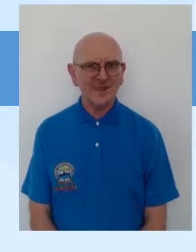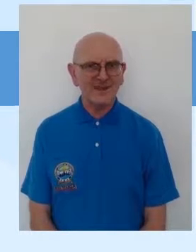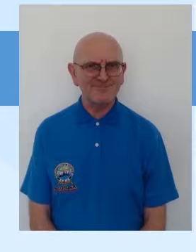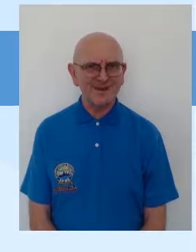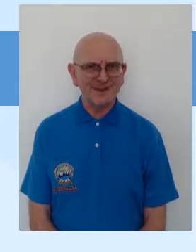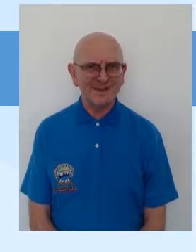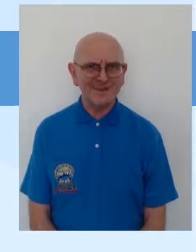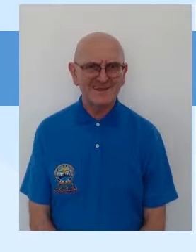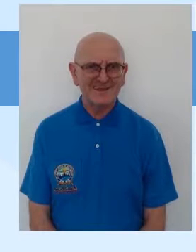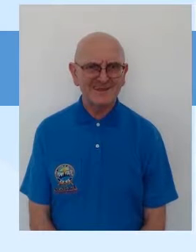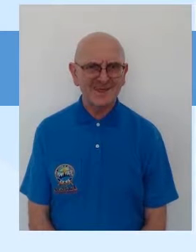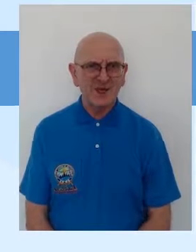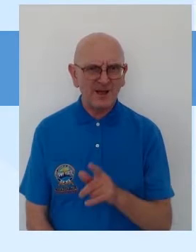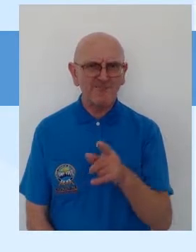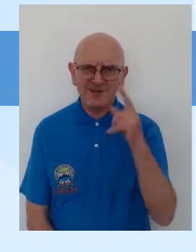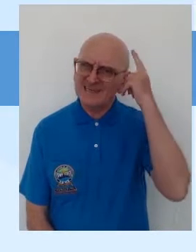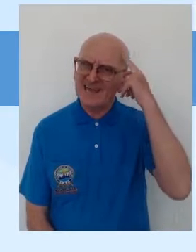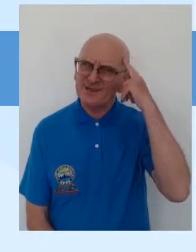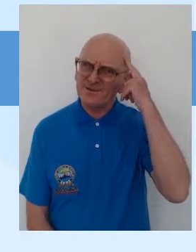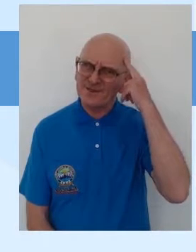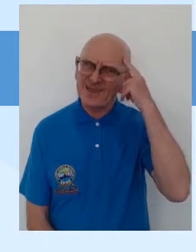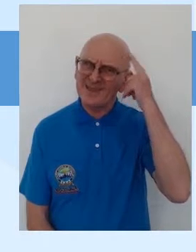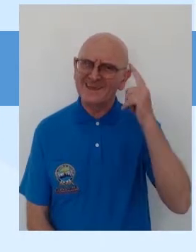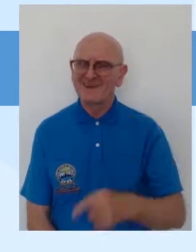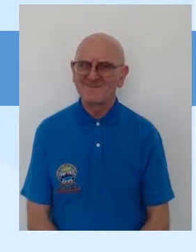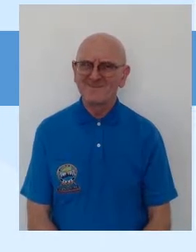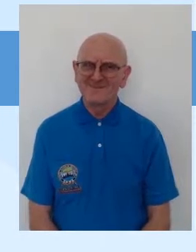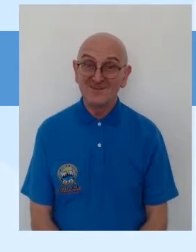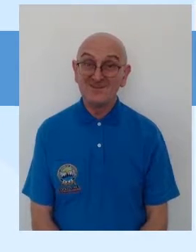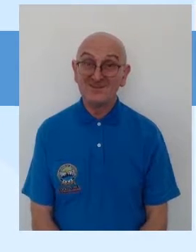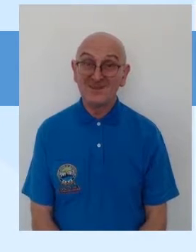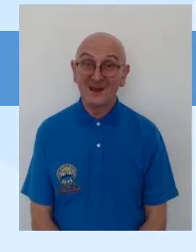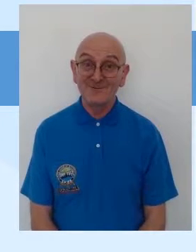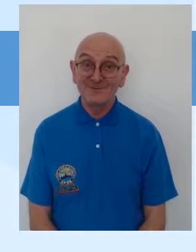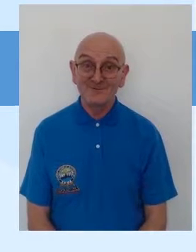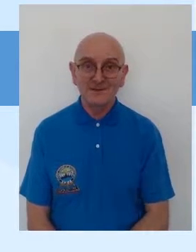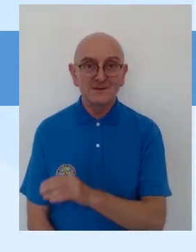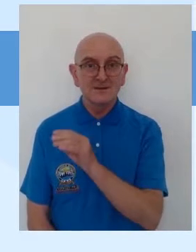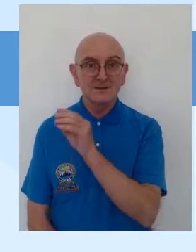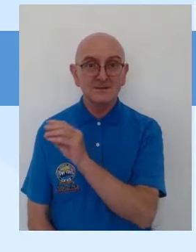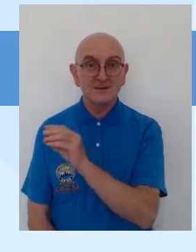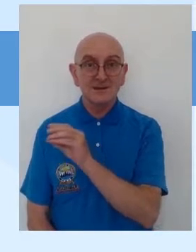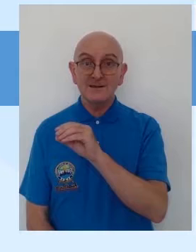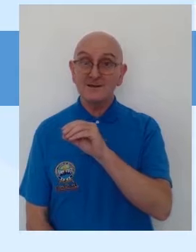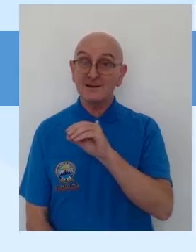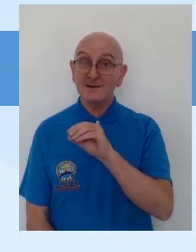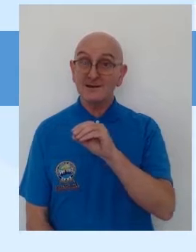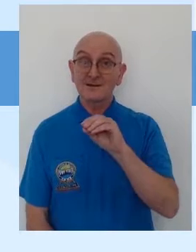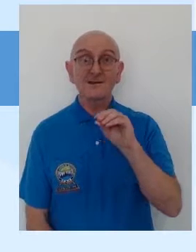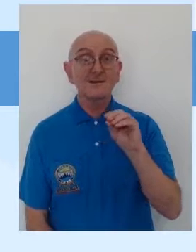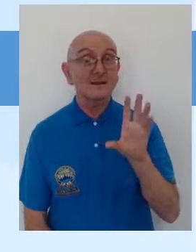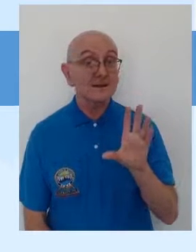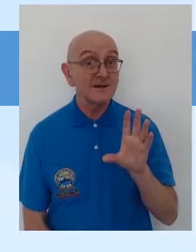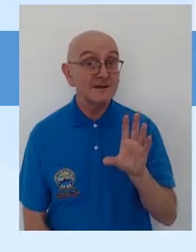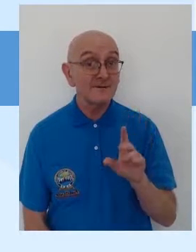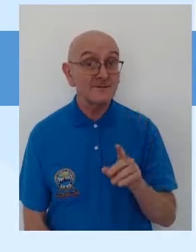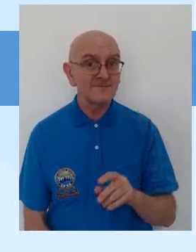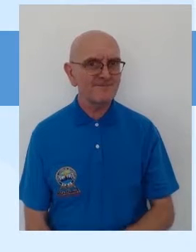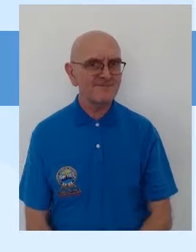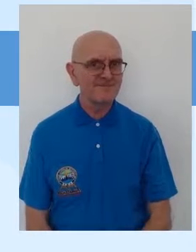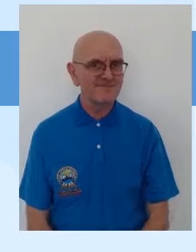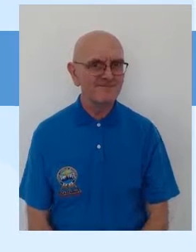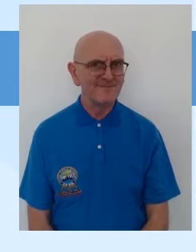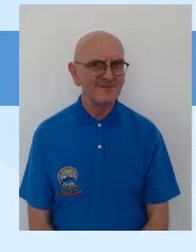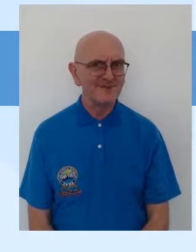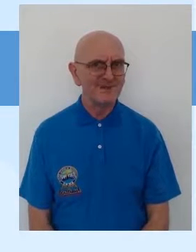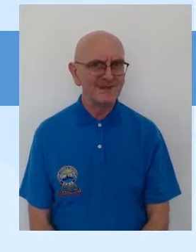What could that be? I'm going to let you think. Do you know? D, up.